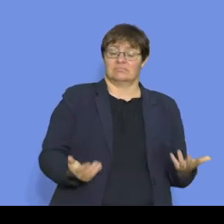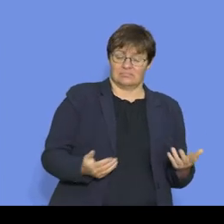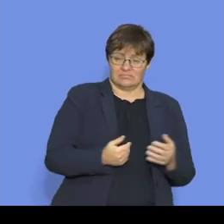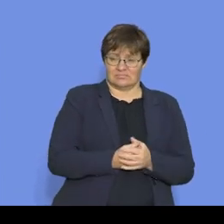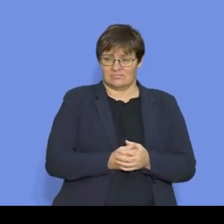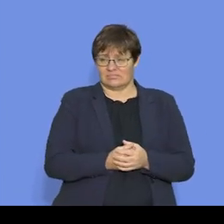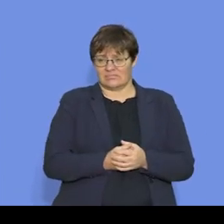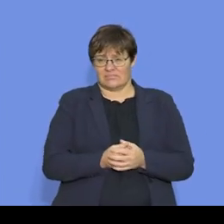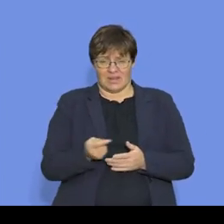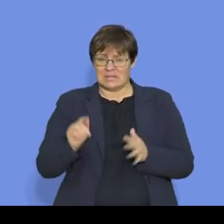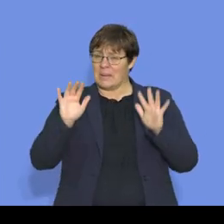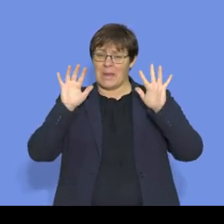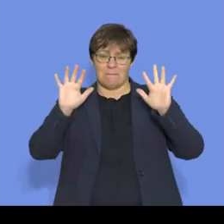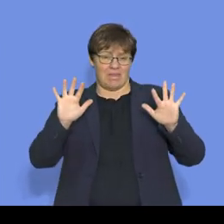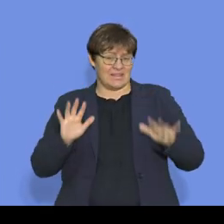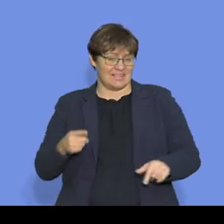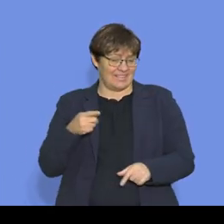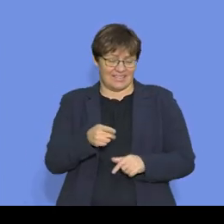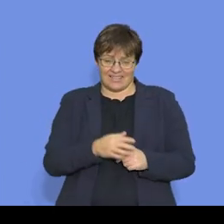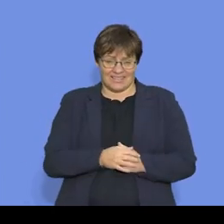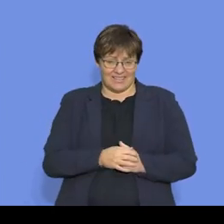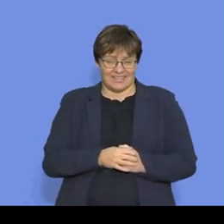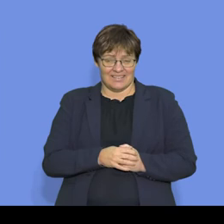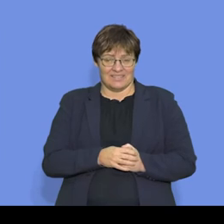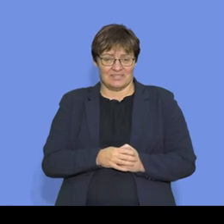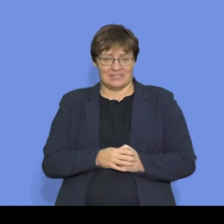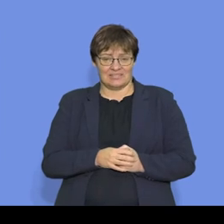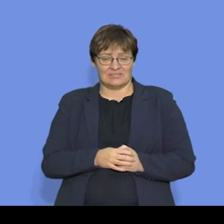Then, this is an amazing one.